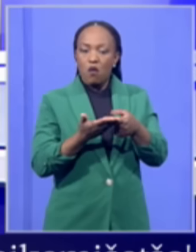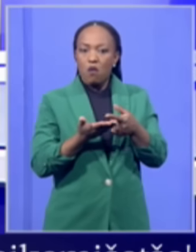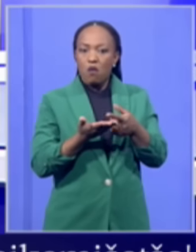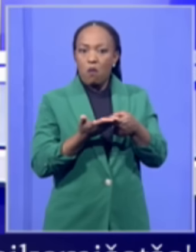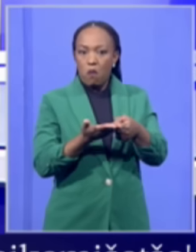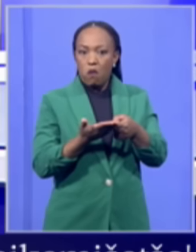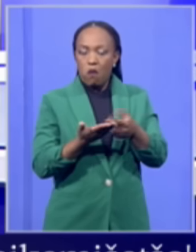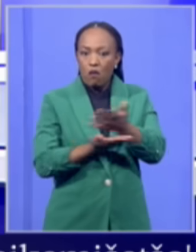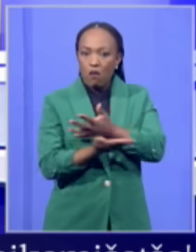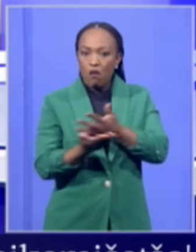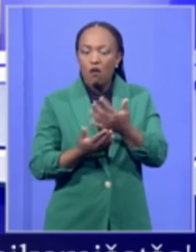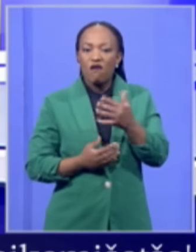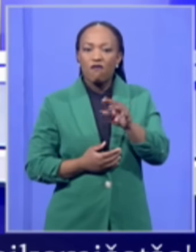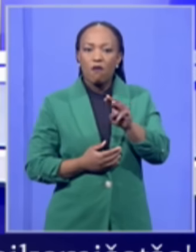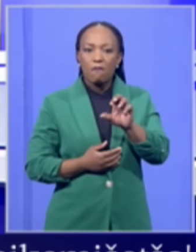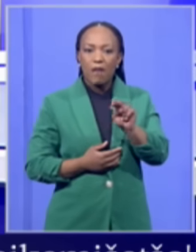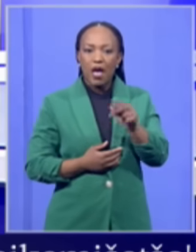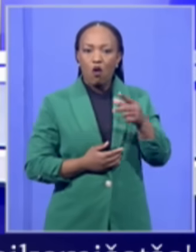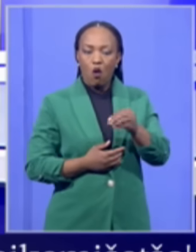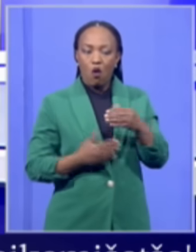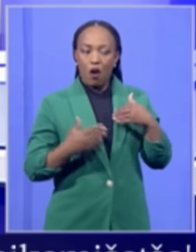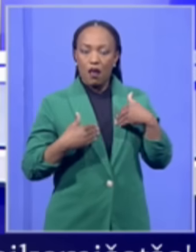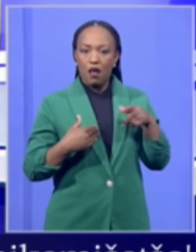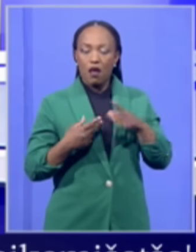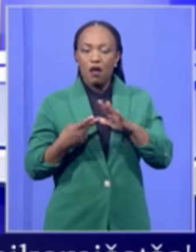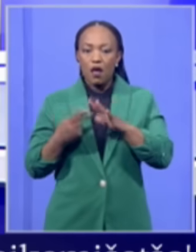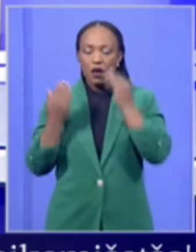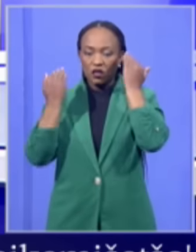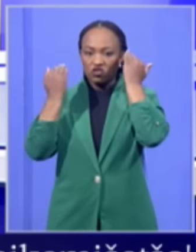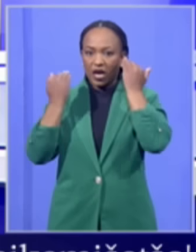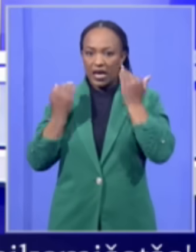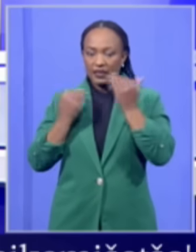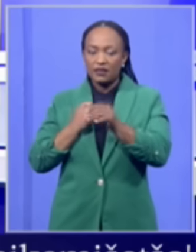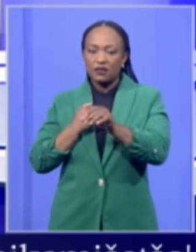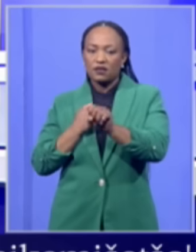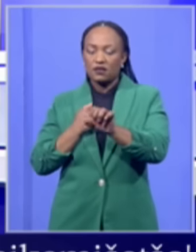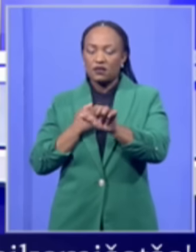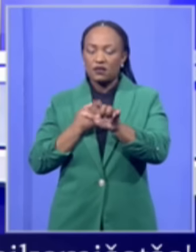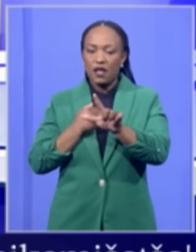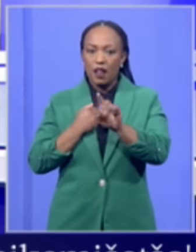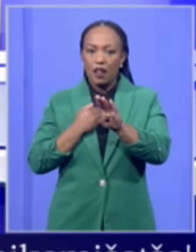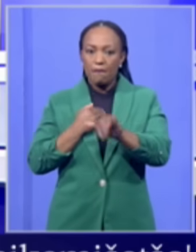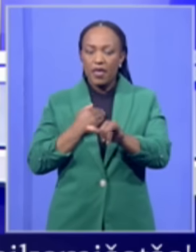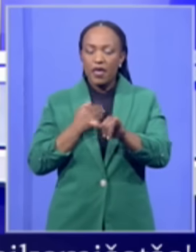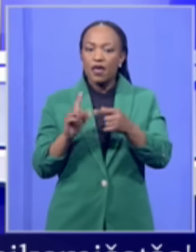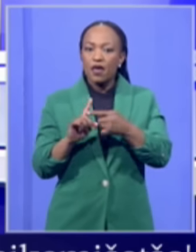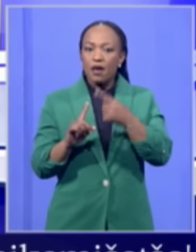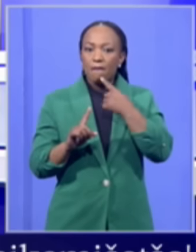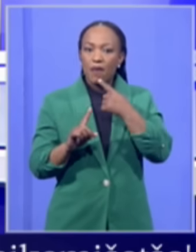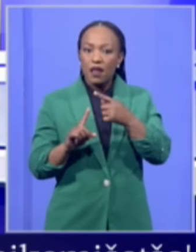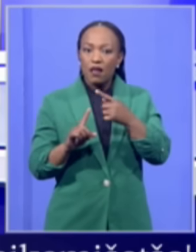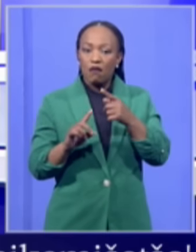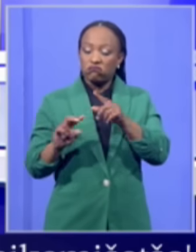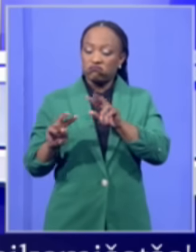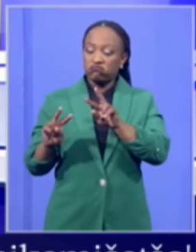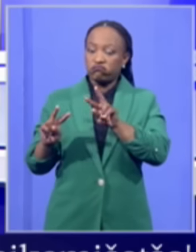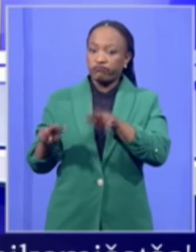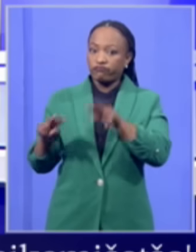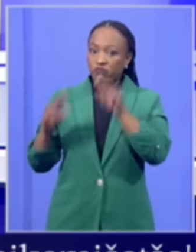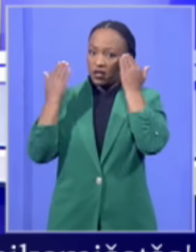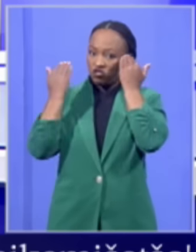wa baahlodi Andiswa Mengo le moahlodi Selbin Benenge ga se maikemišetšo a go nyatša Mengo eupša ke go